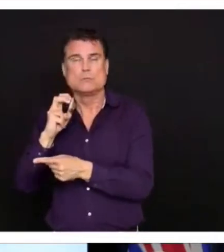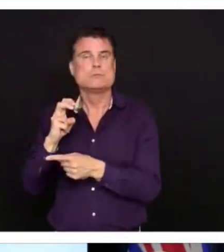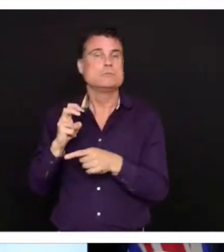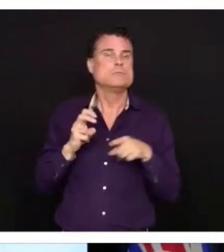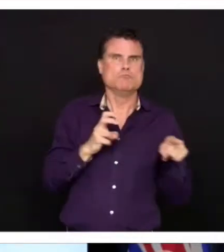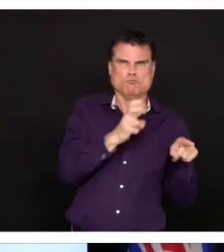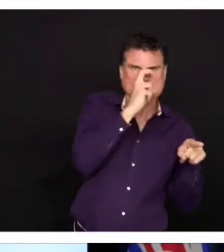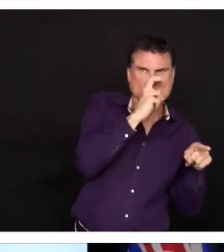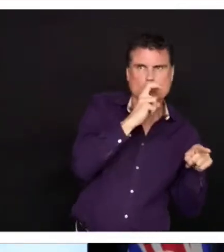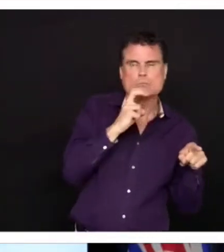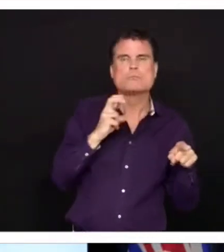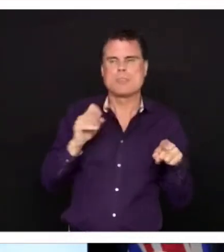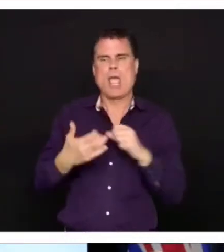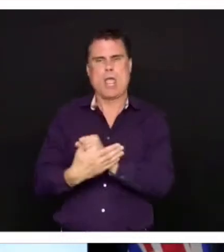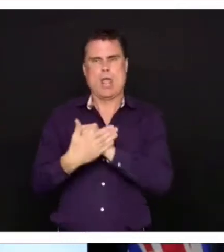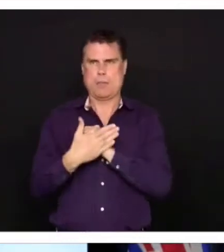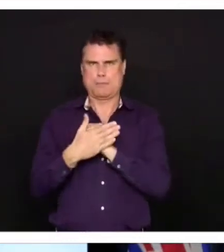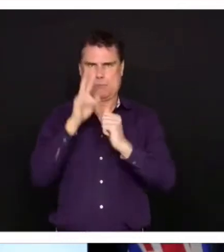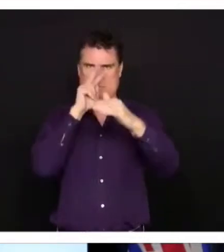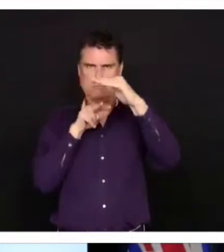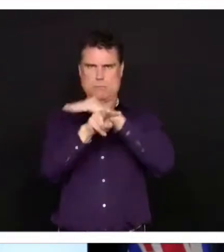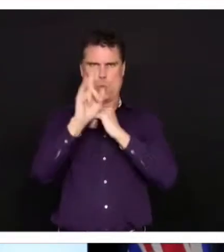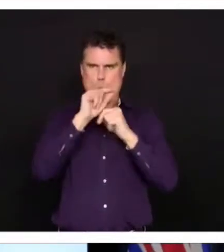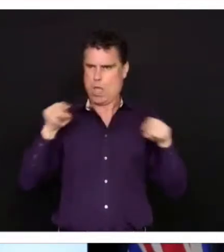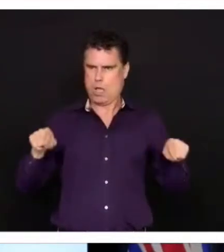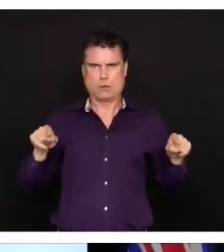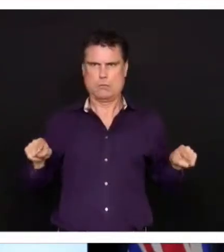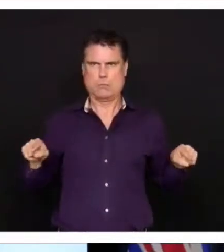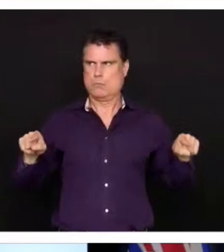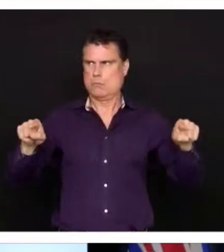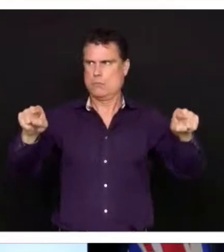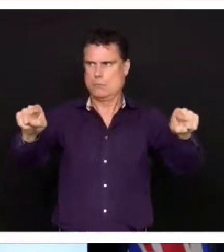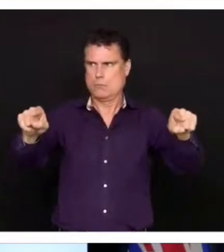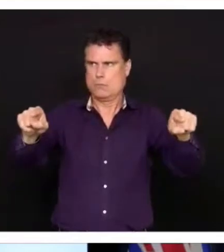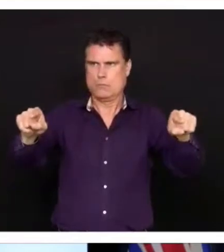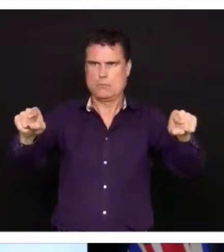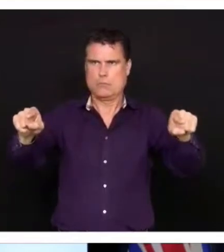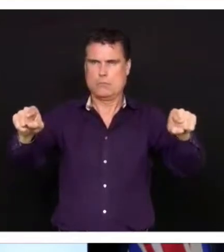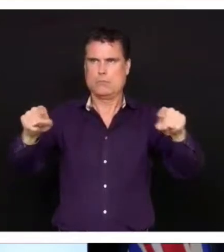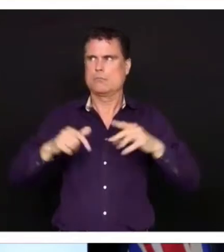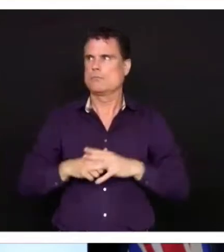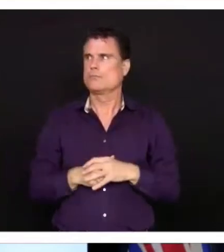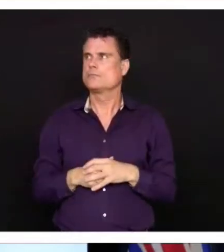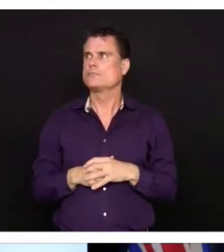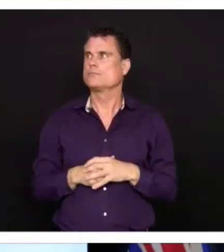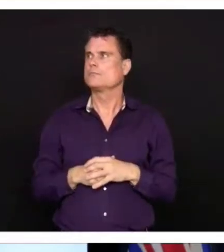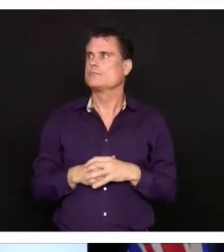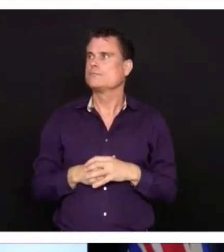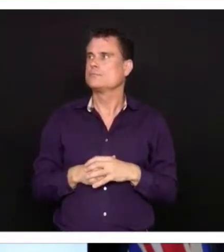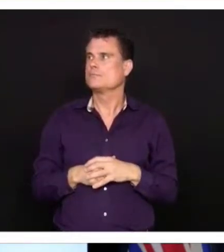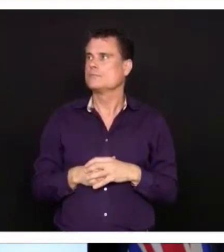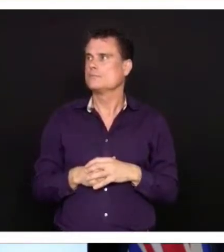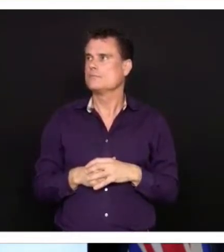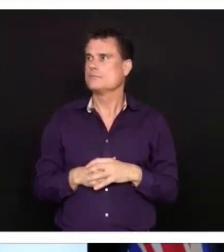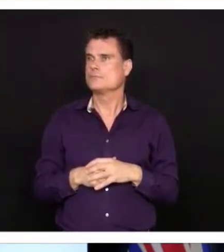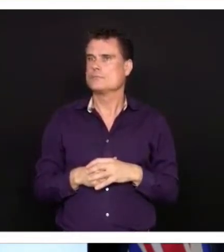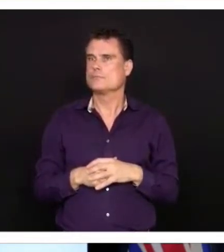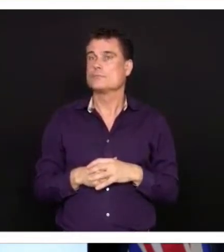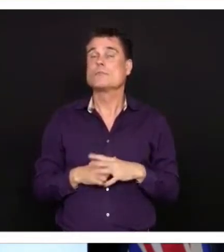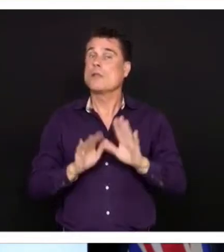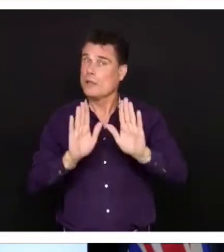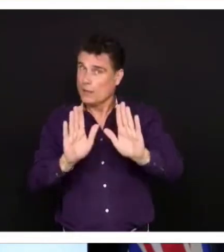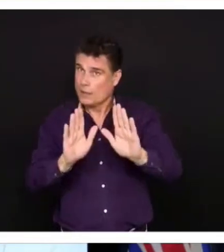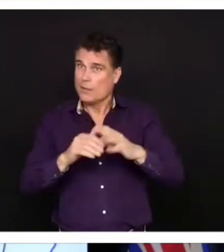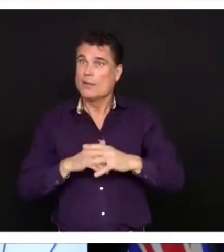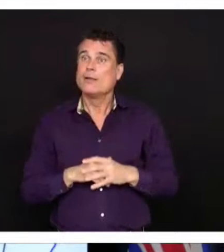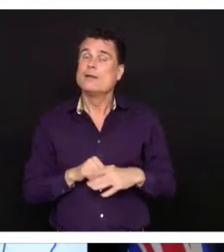not going back to, right now, what we had in December. It's not going to be the same. Our new normal for the